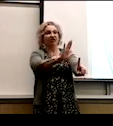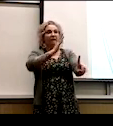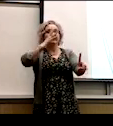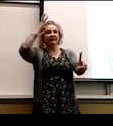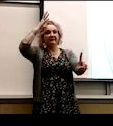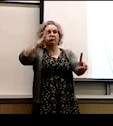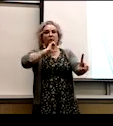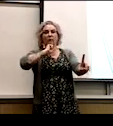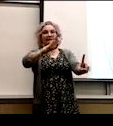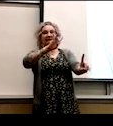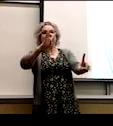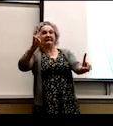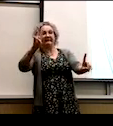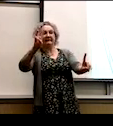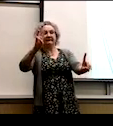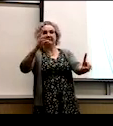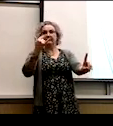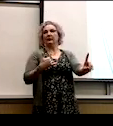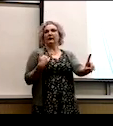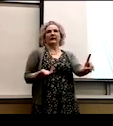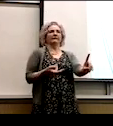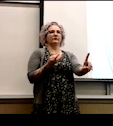true, absolutely true.